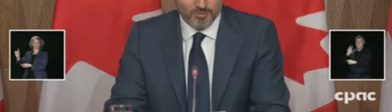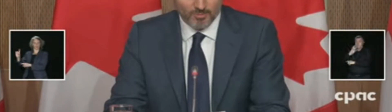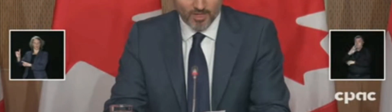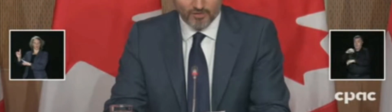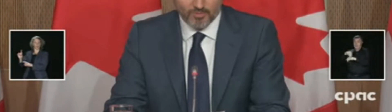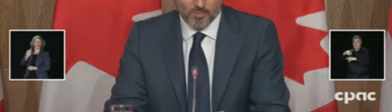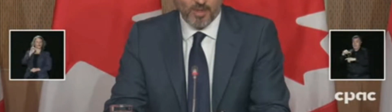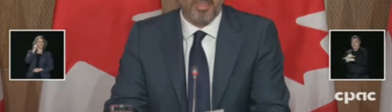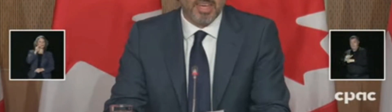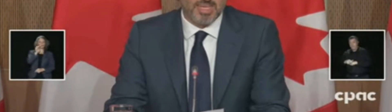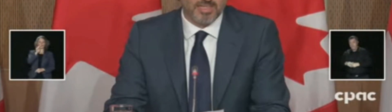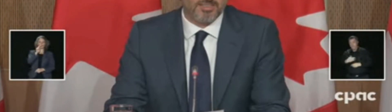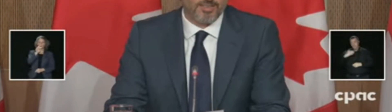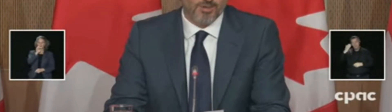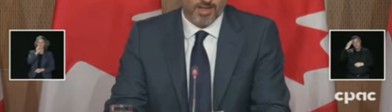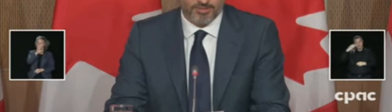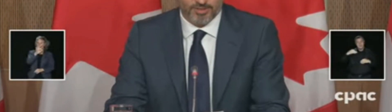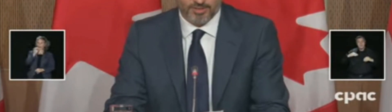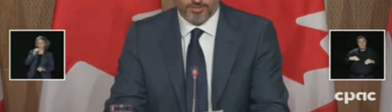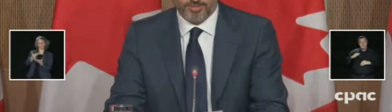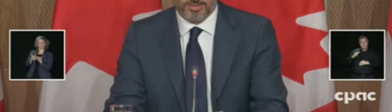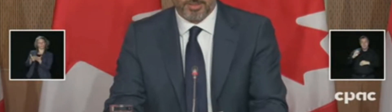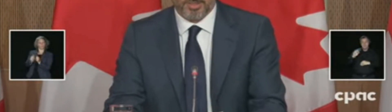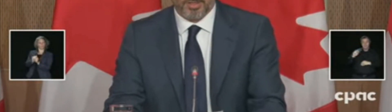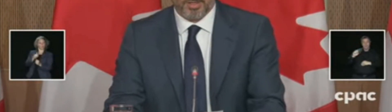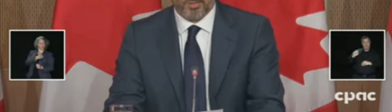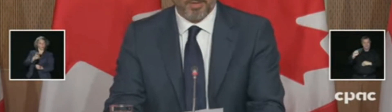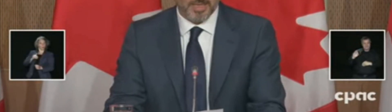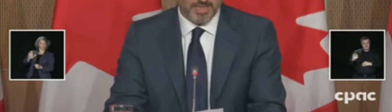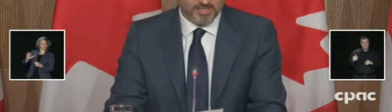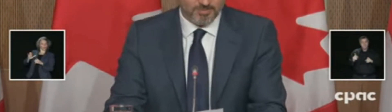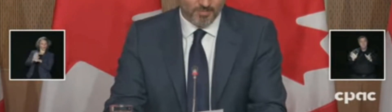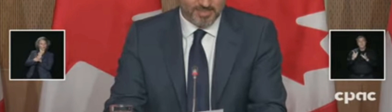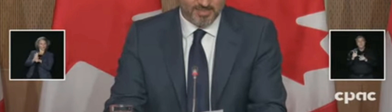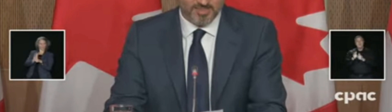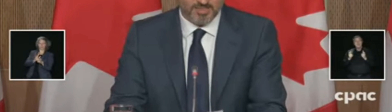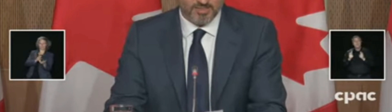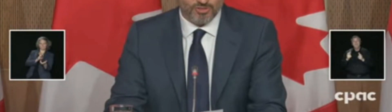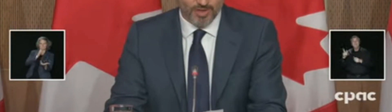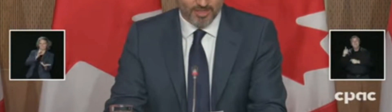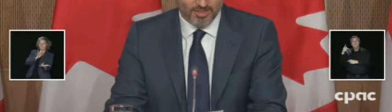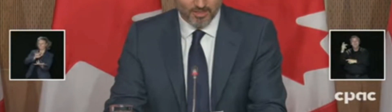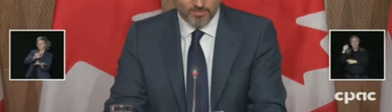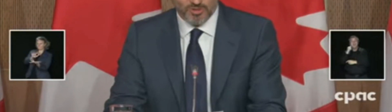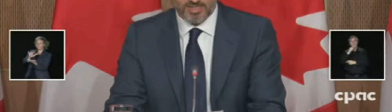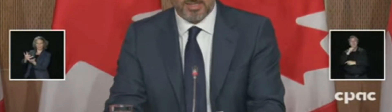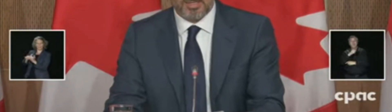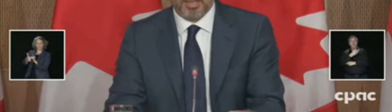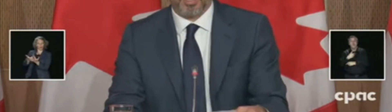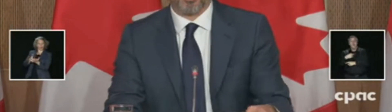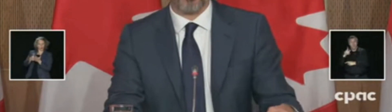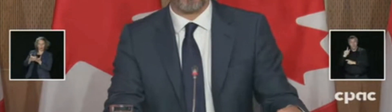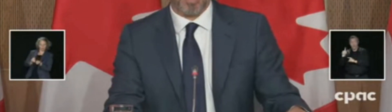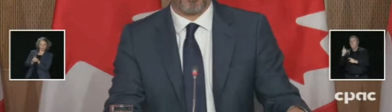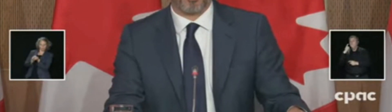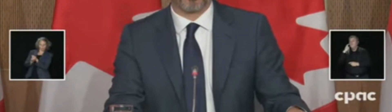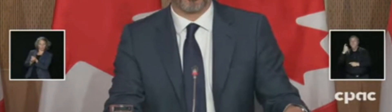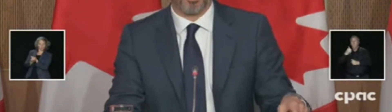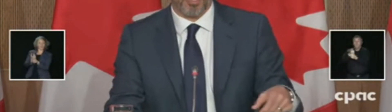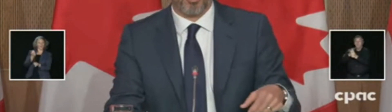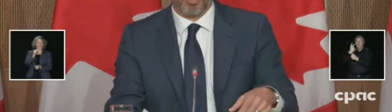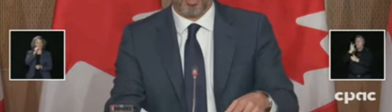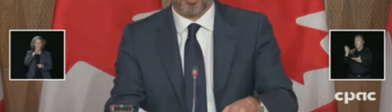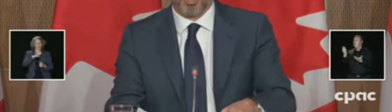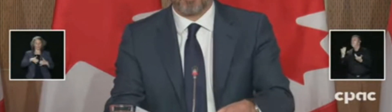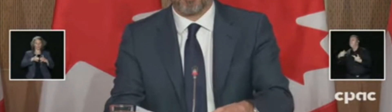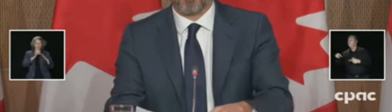from Toronto about what they need to thrive too. Women-led small businesses strengthen communities and are the backbone of